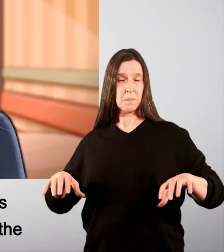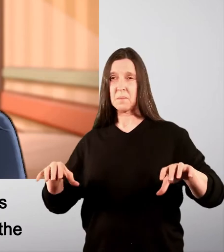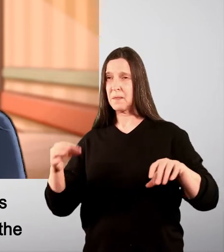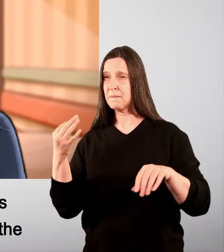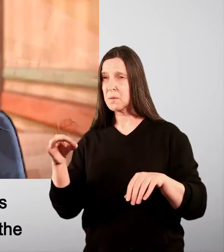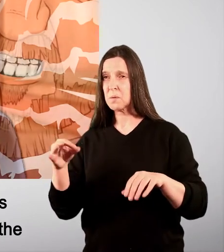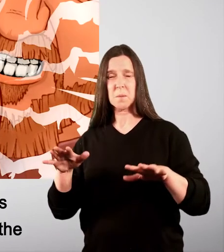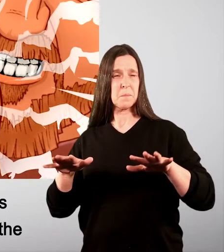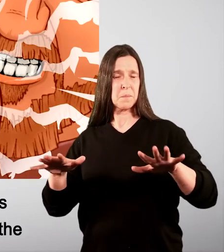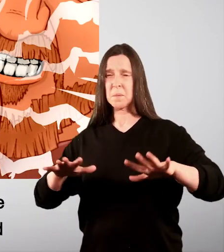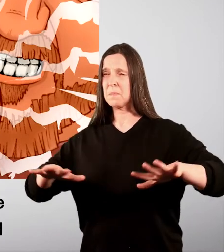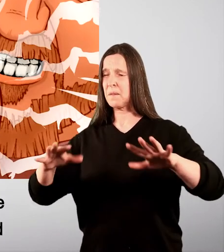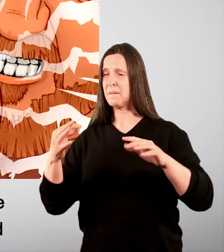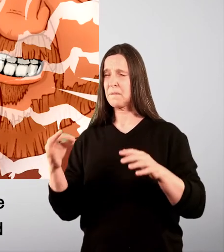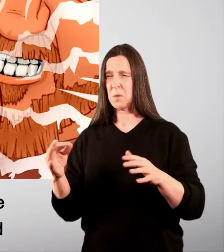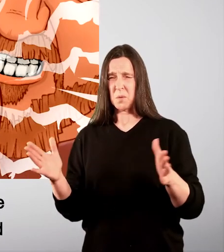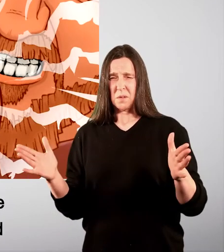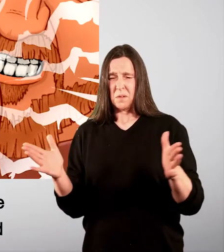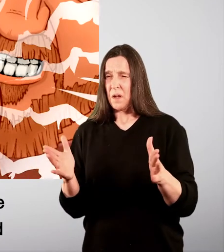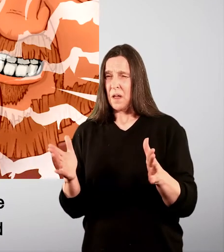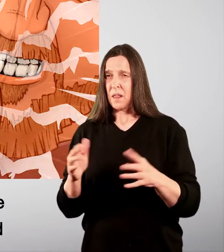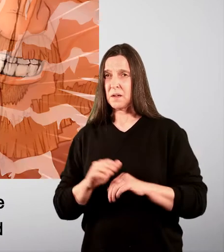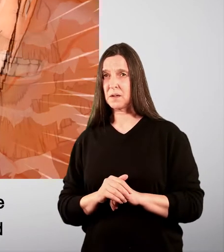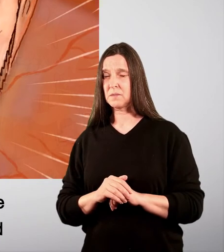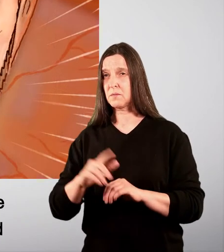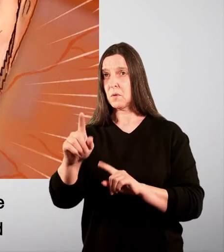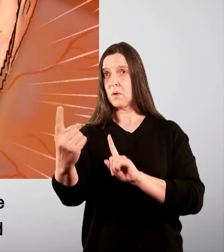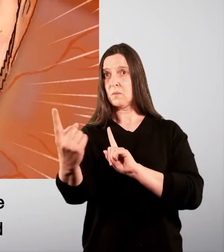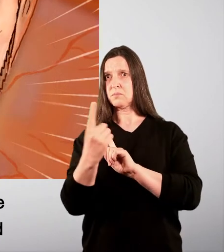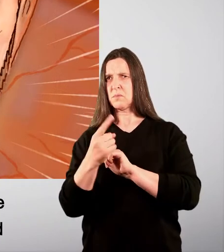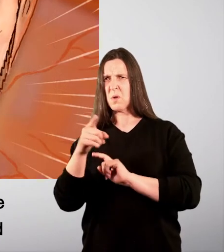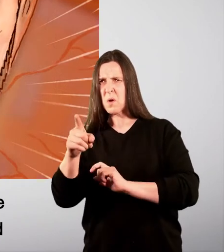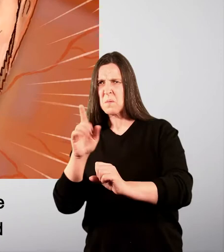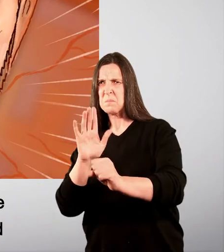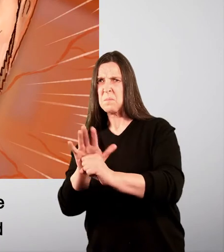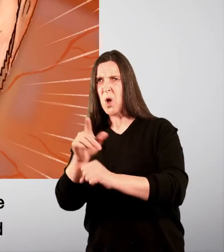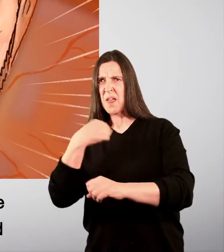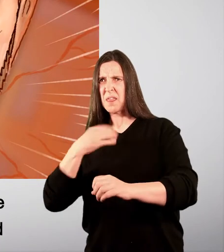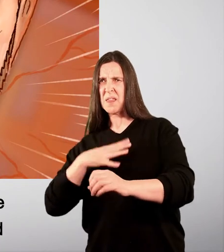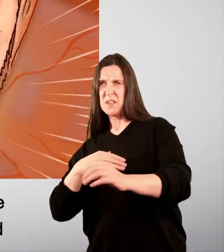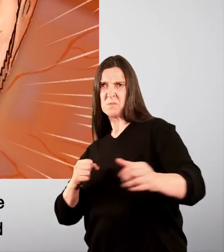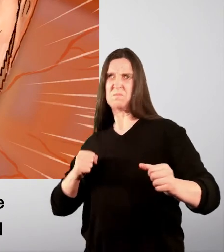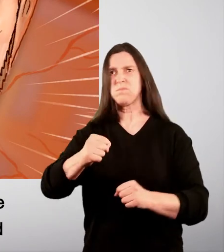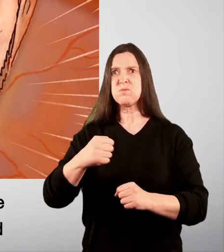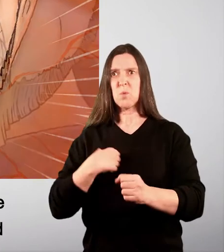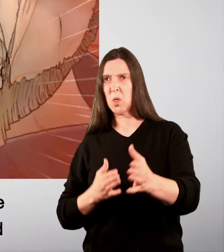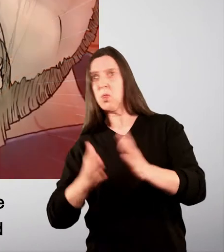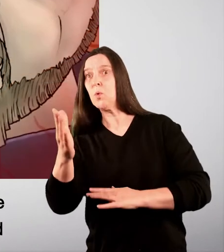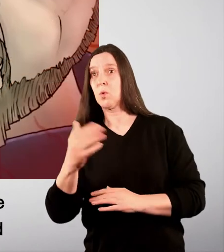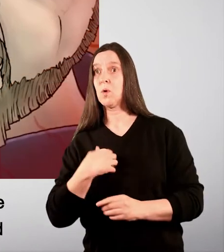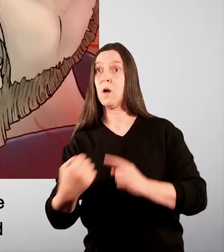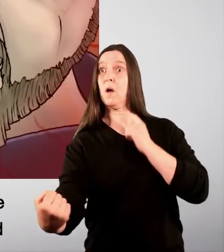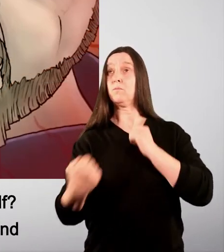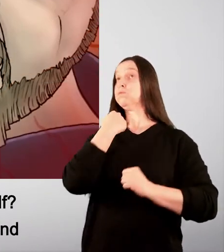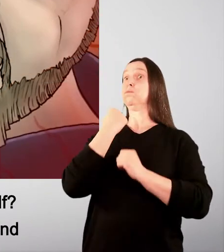he approaches you and he punches you in the jaw. But this time, he shouts, "There's more where that came from."